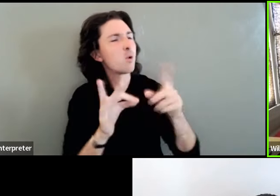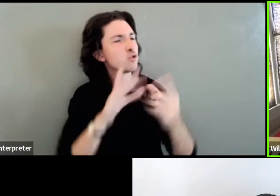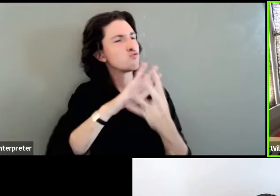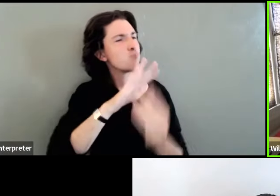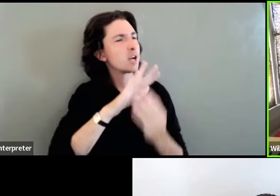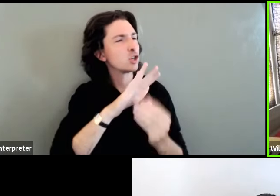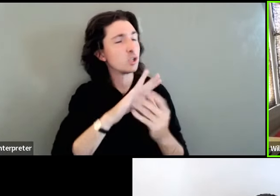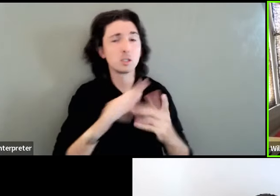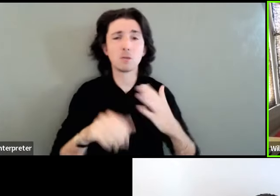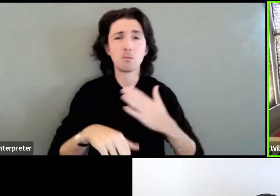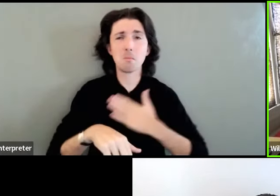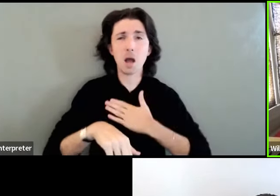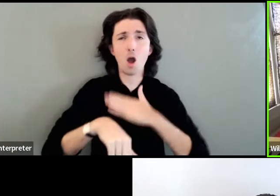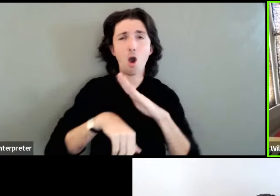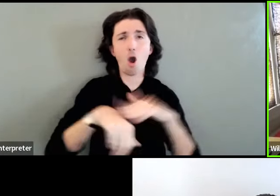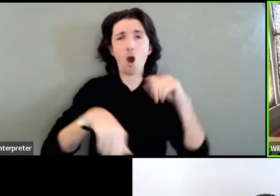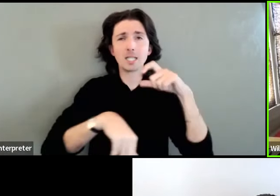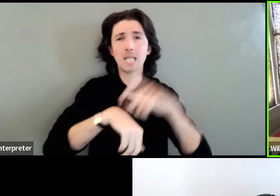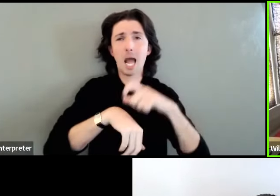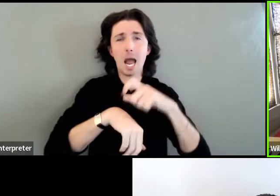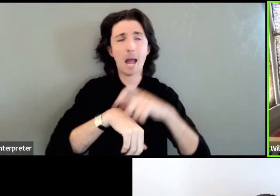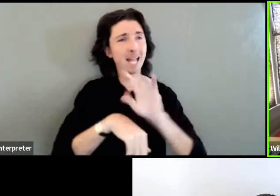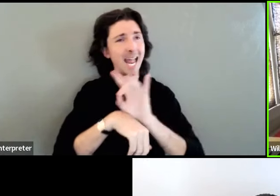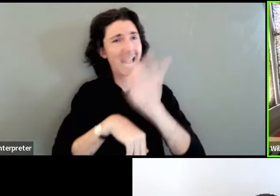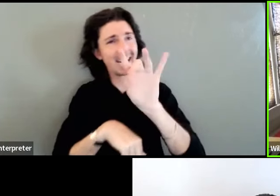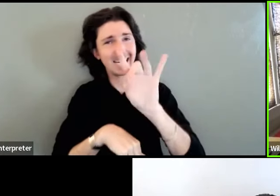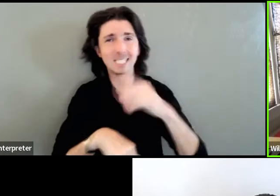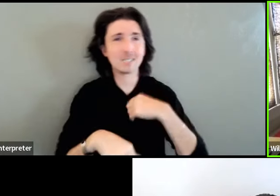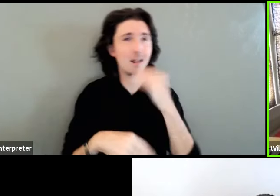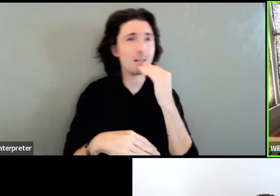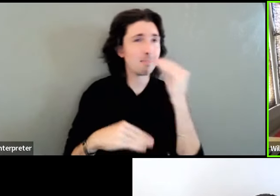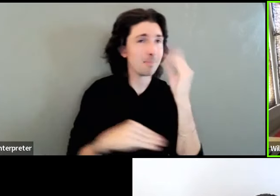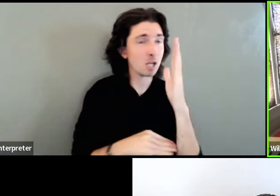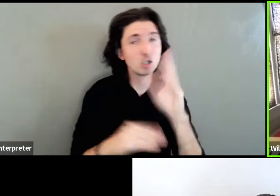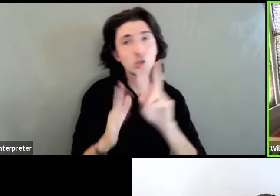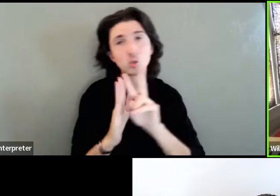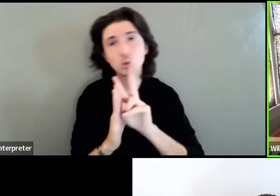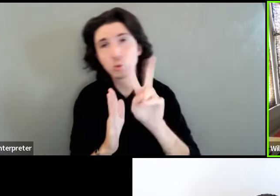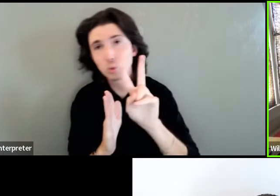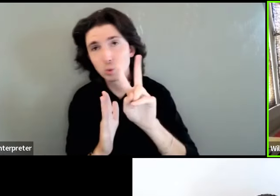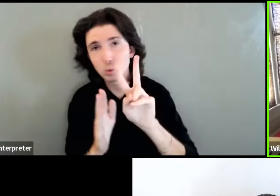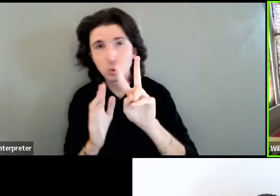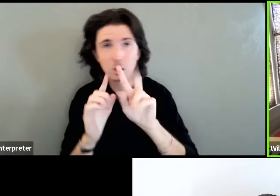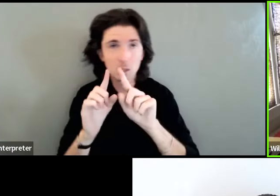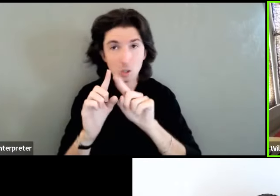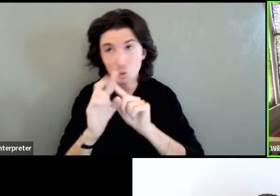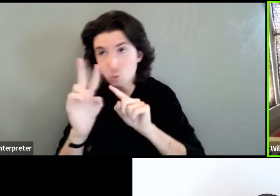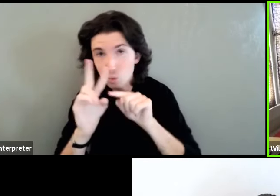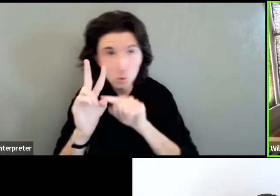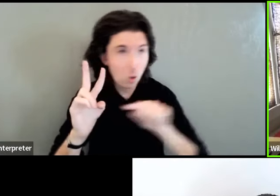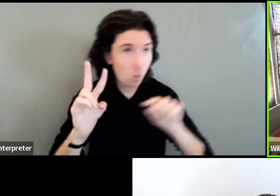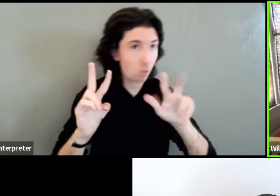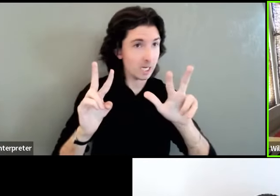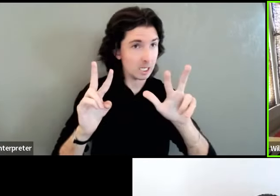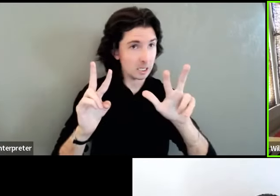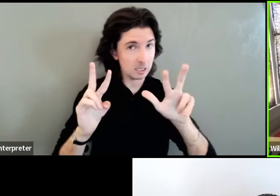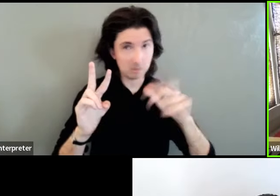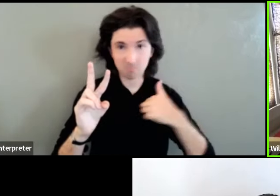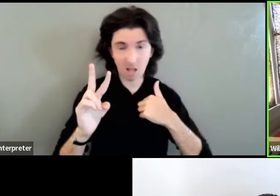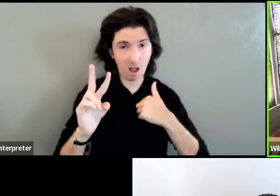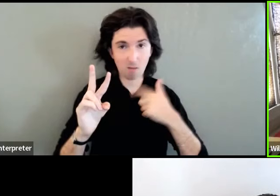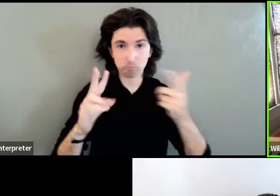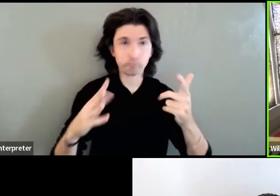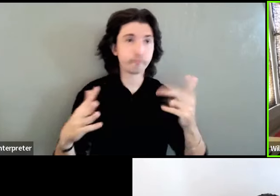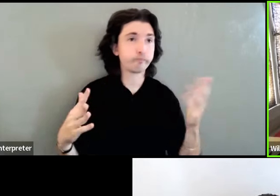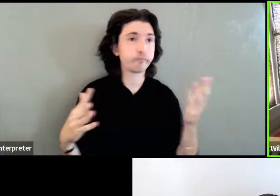8. I had lunch at 2. I came back at 3. Just stick it on your sides or whatever, so that you have